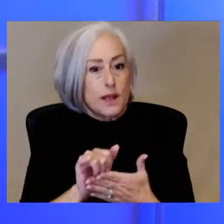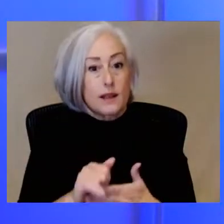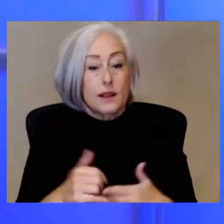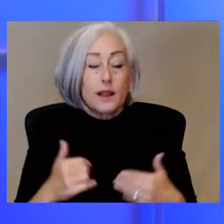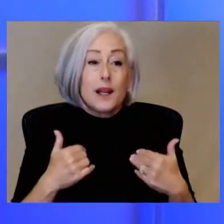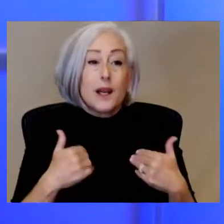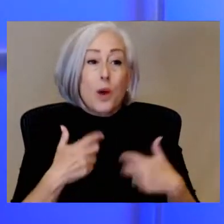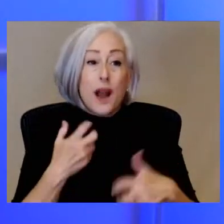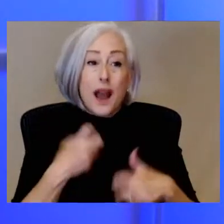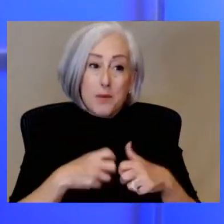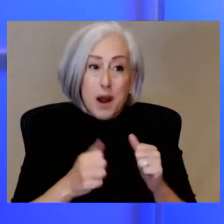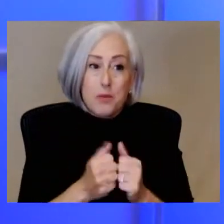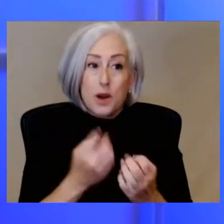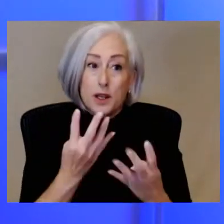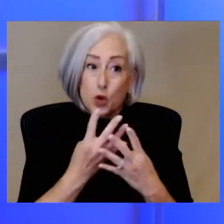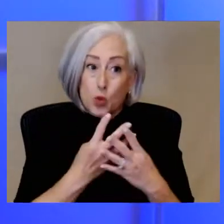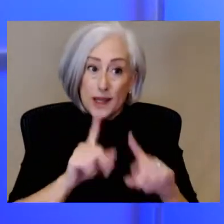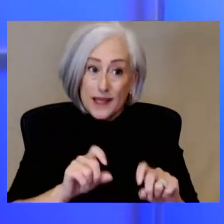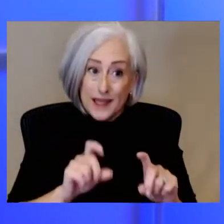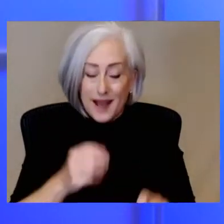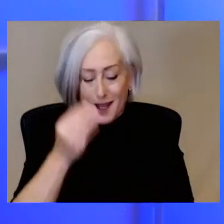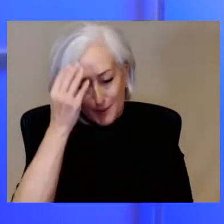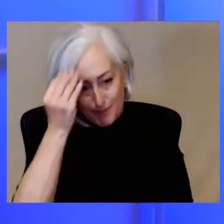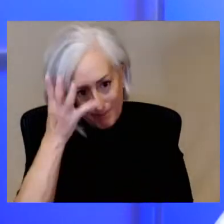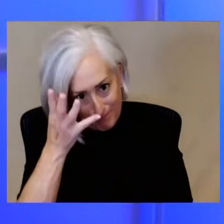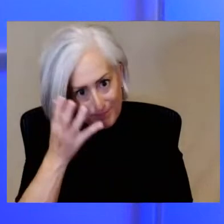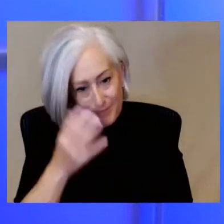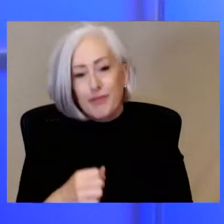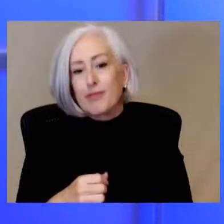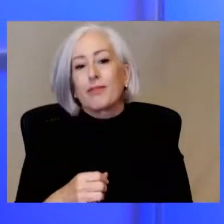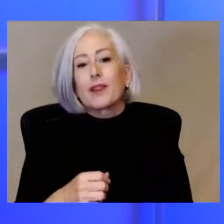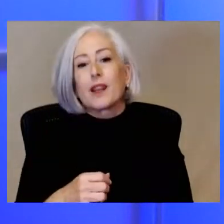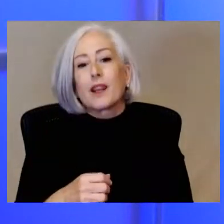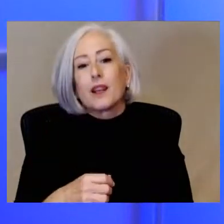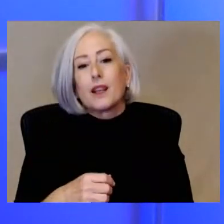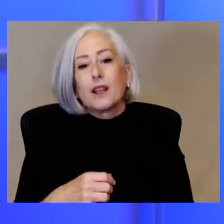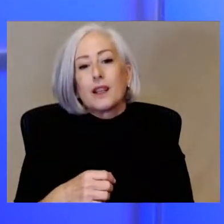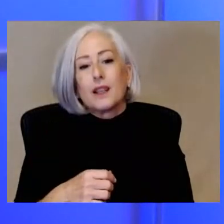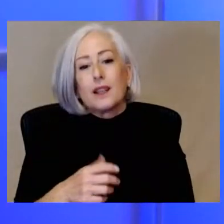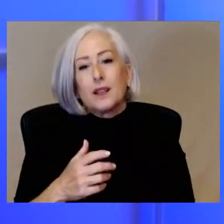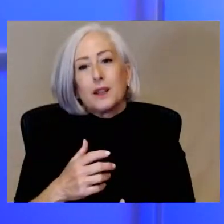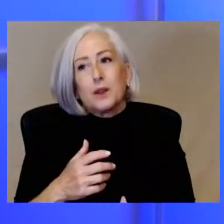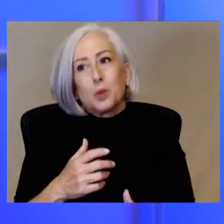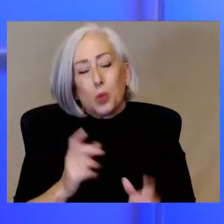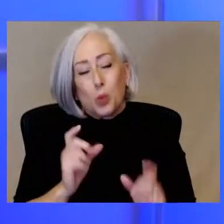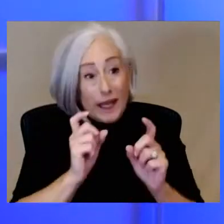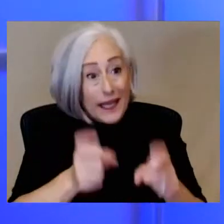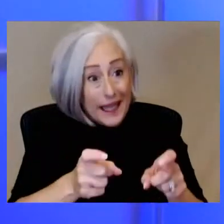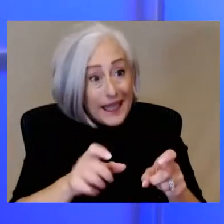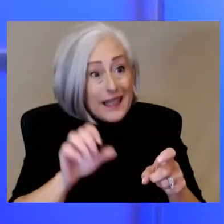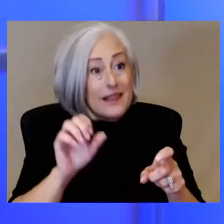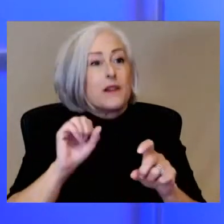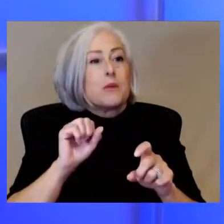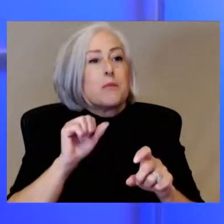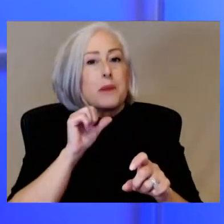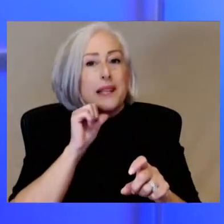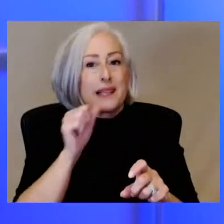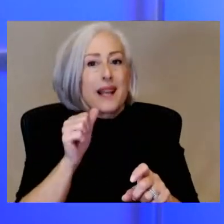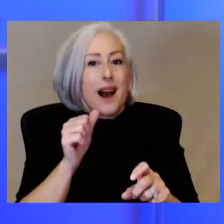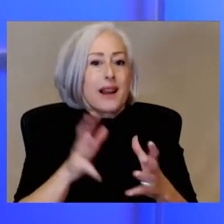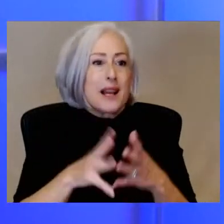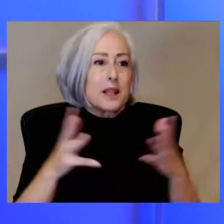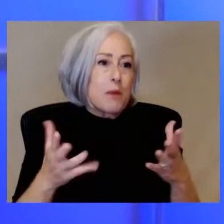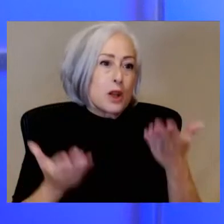tests, a couple problems with them, and so we push them, but not as hard as we might in a few years if we develop